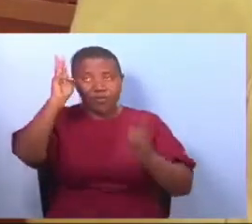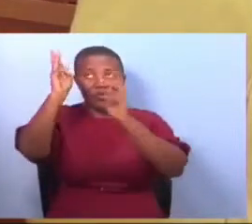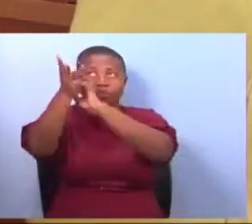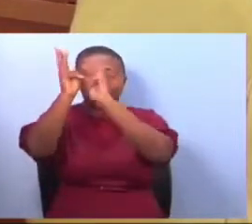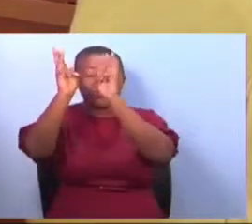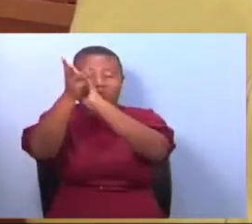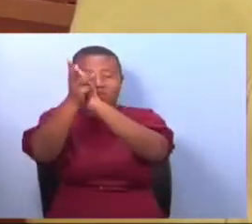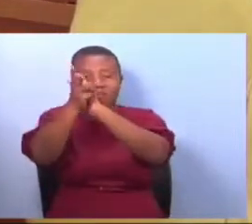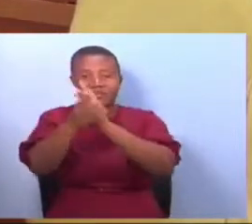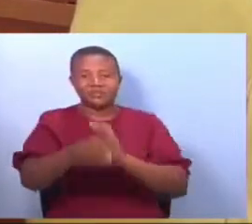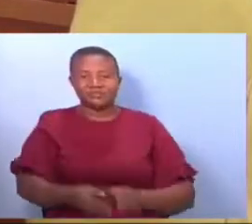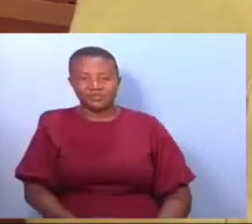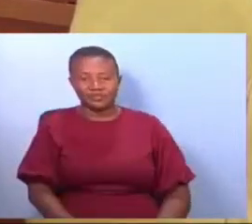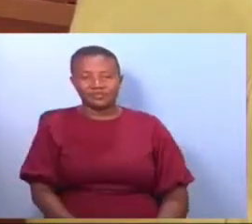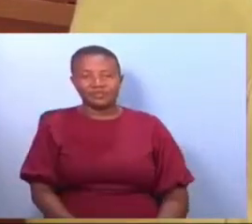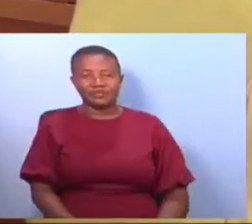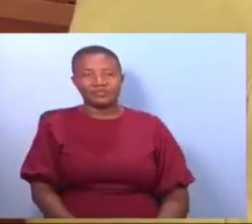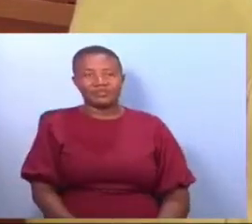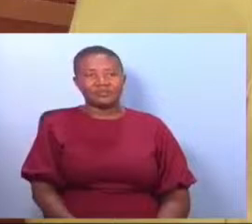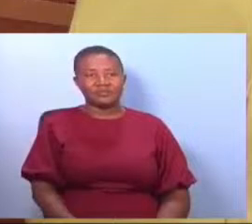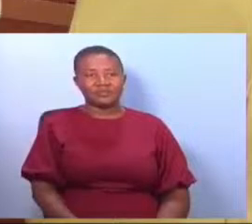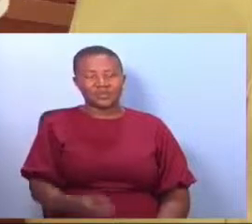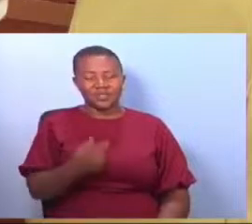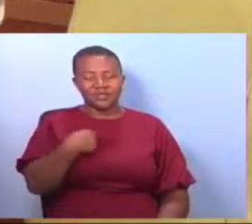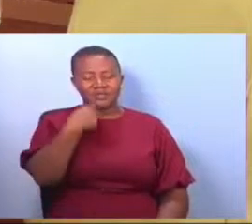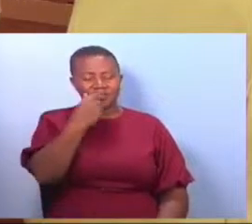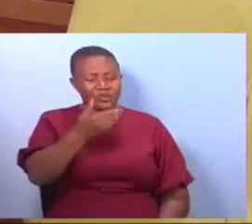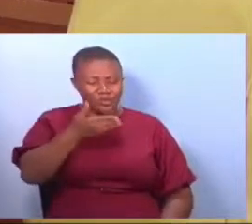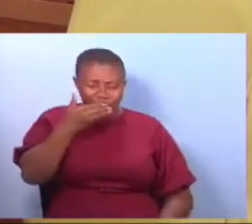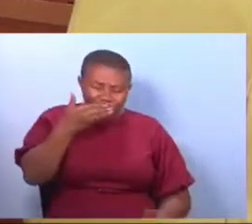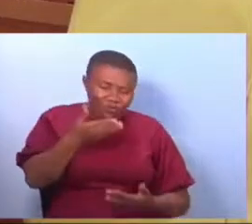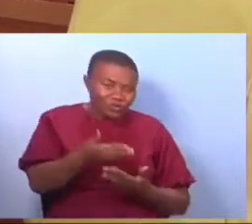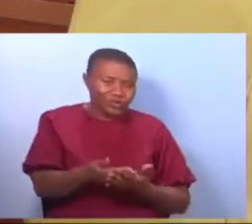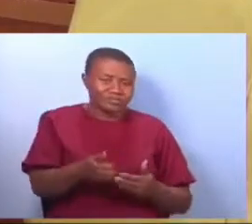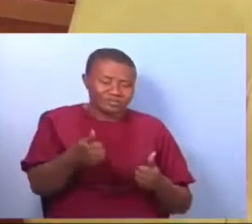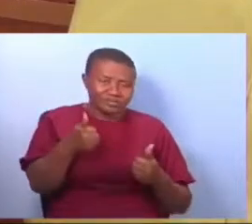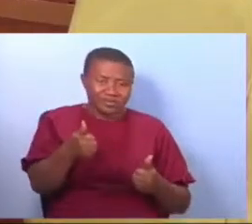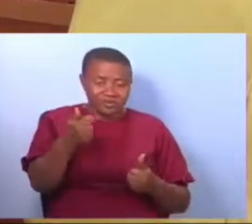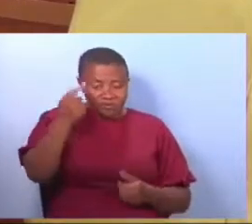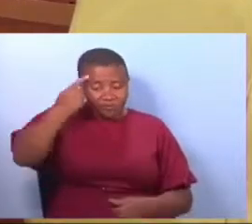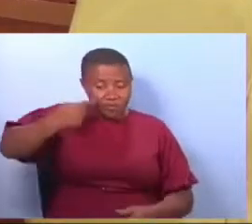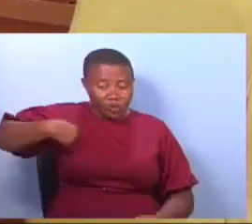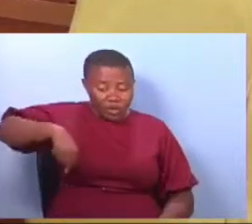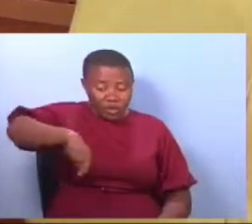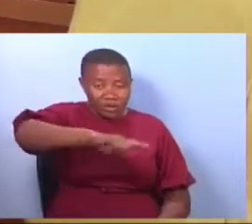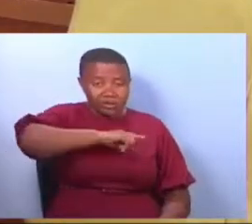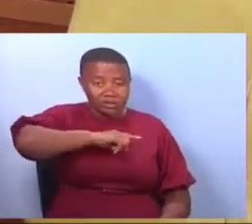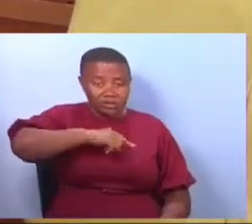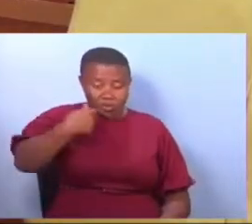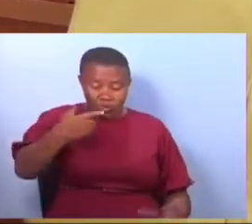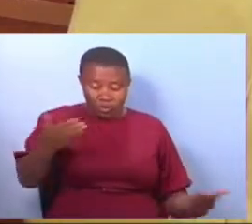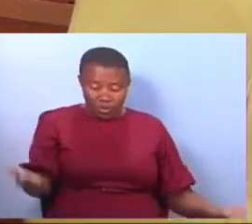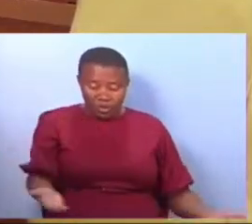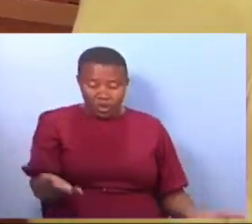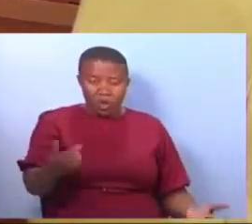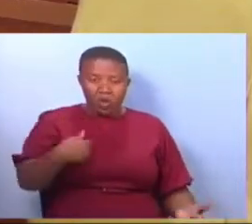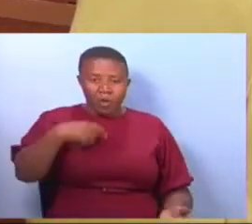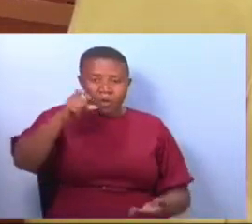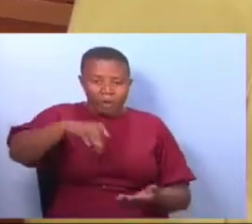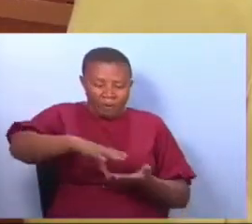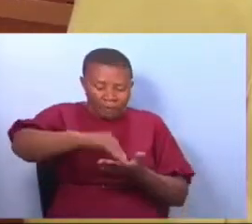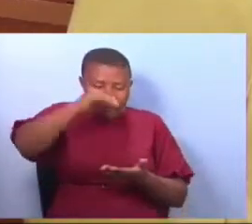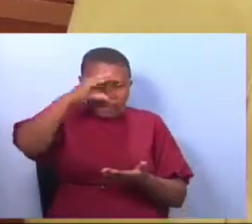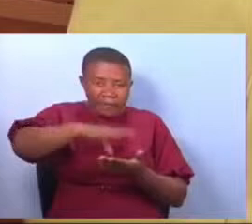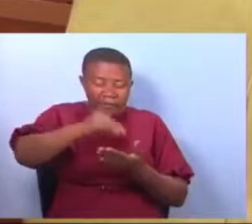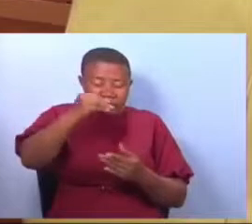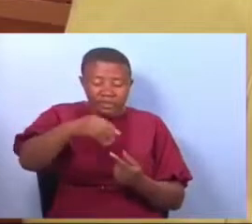and I told myself that this is a good step for us, and we should all learn, especially those of us who are here for the first